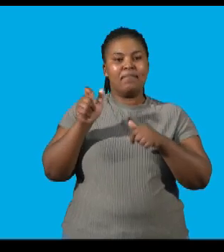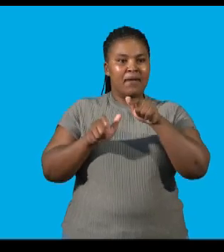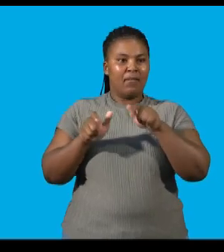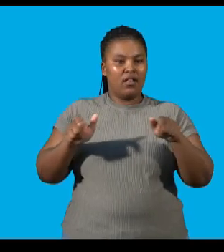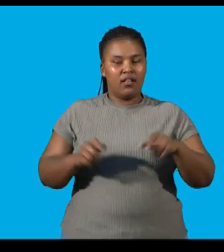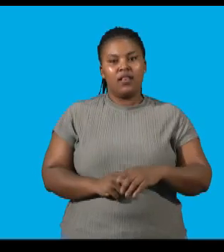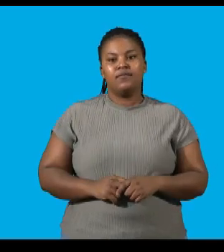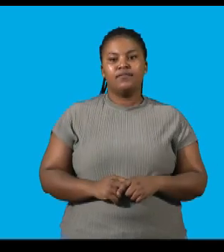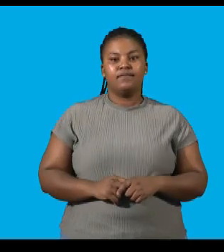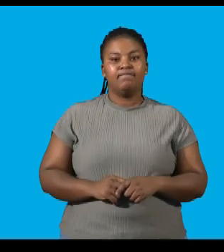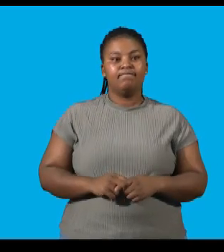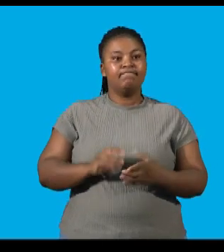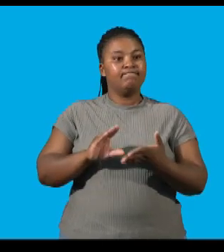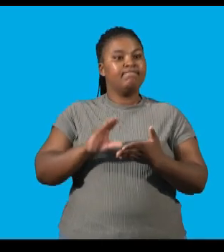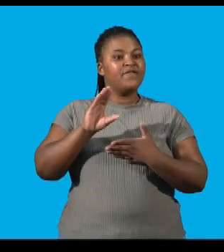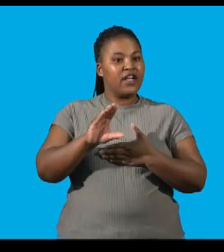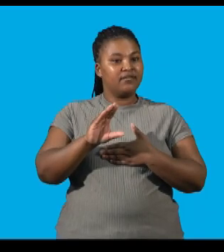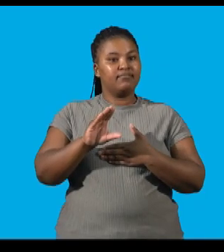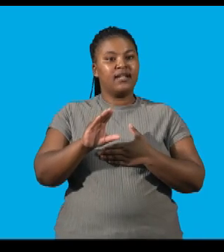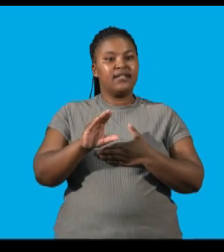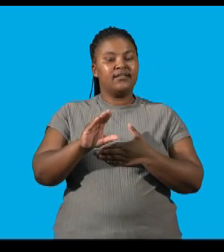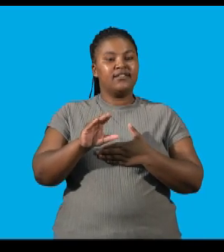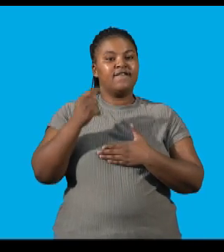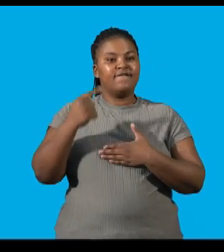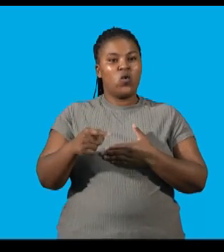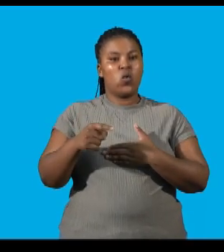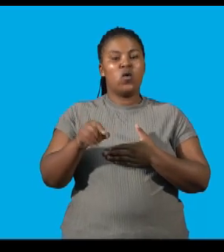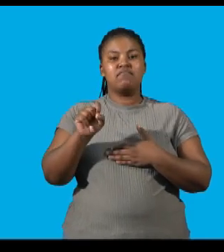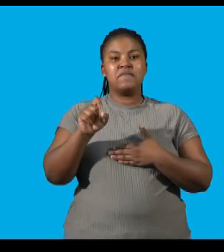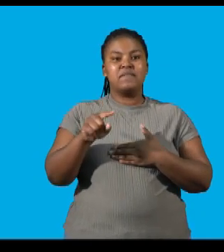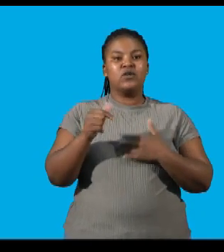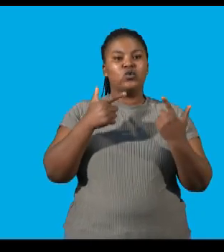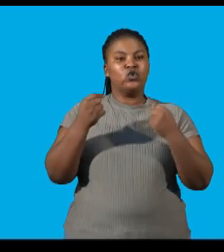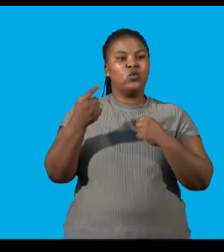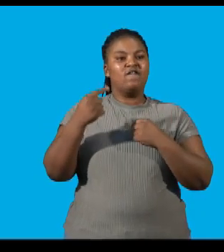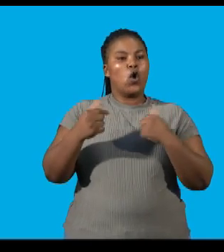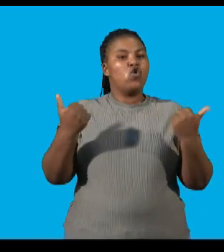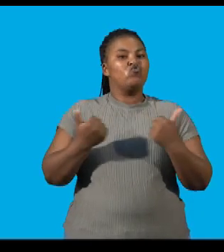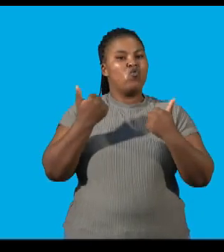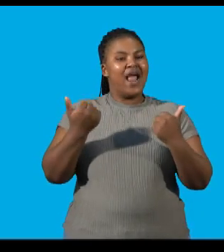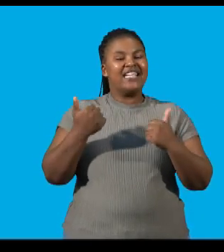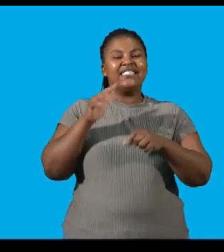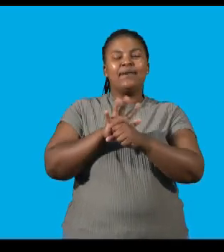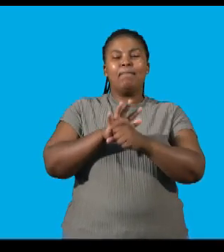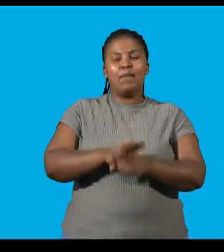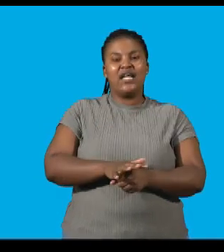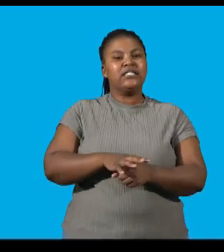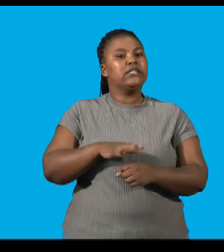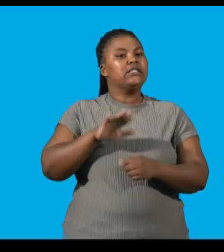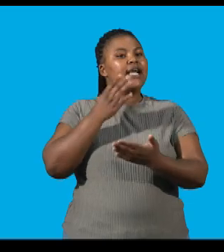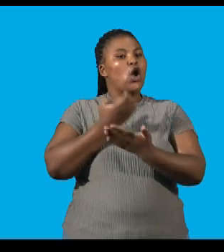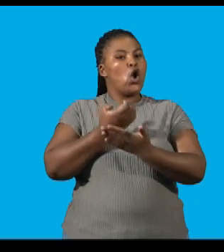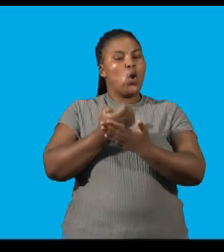people. The investment comes amid the devastating state of an already depressed